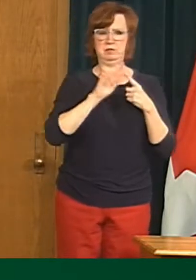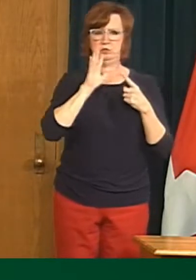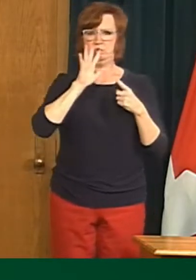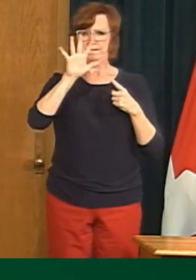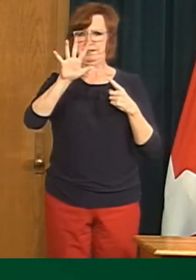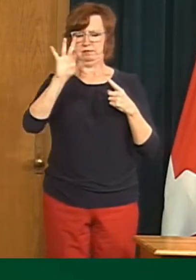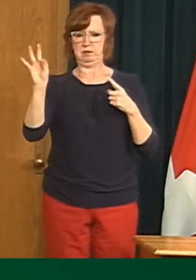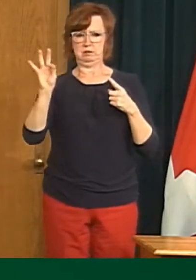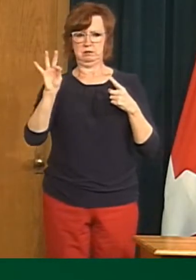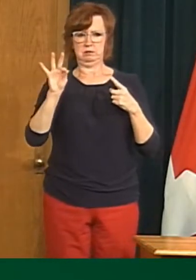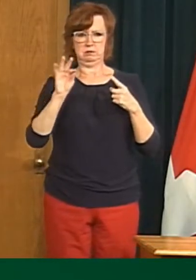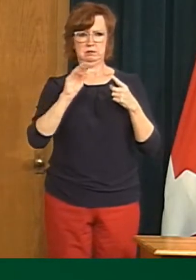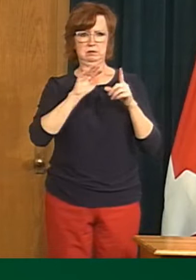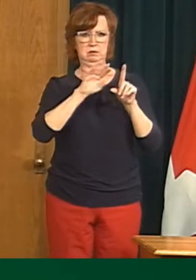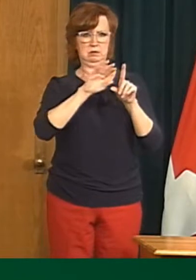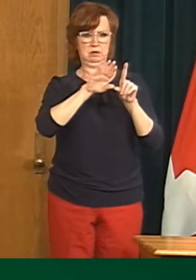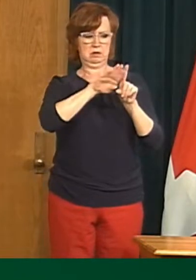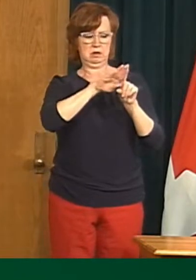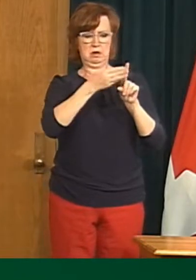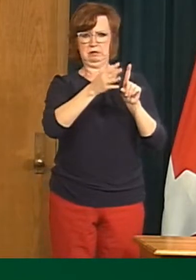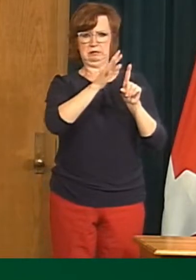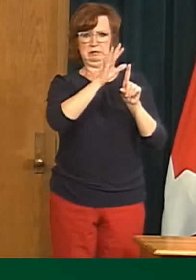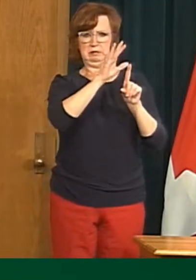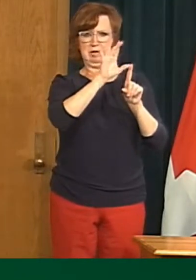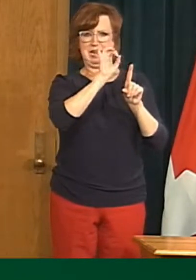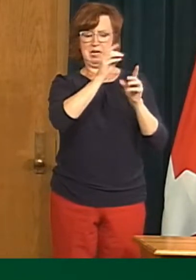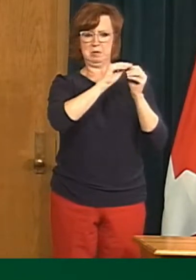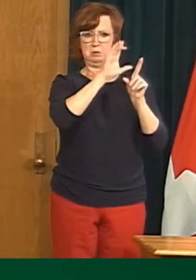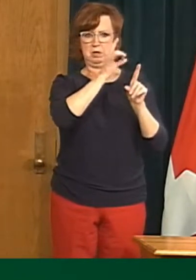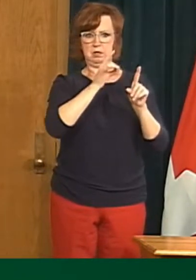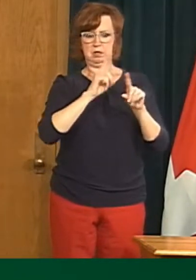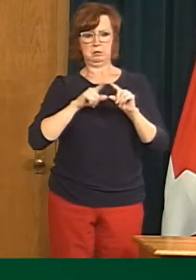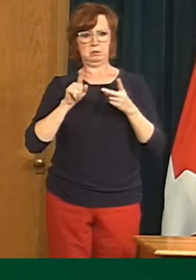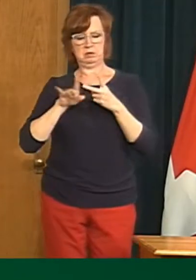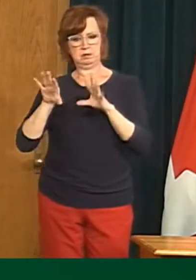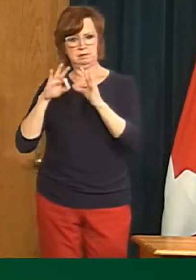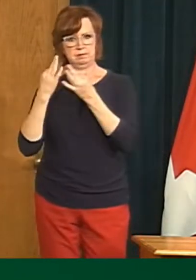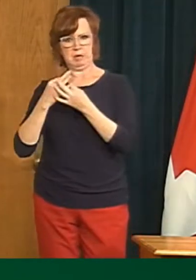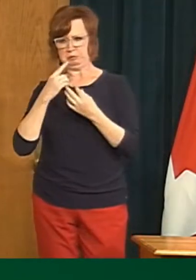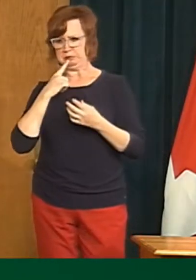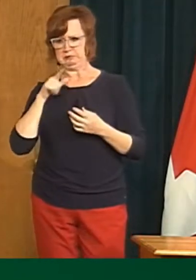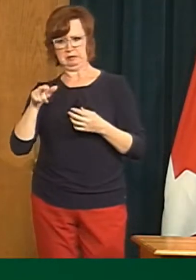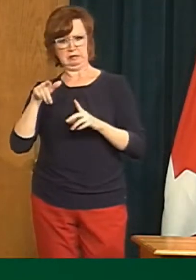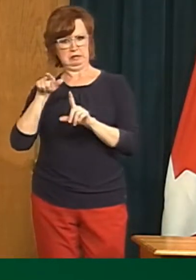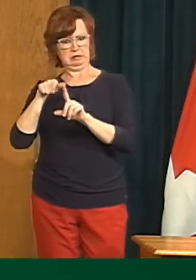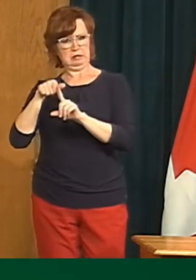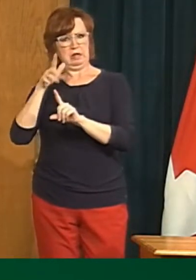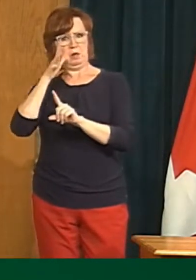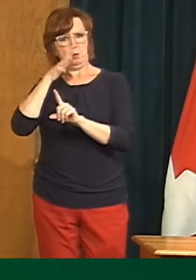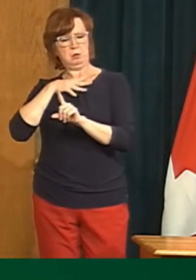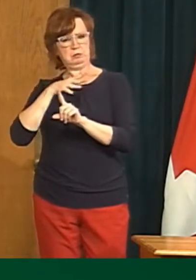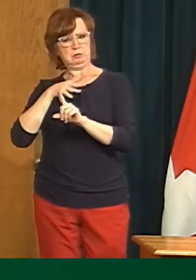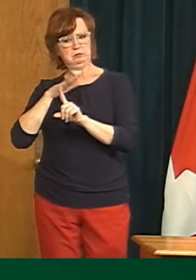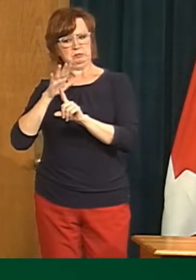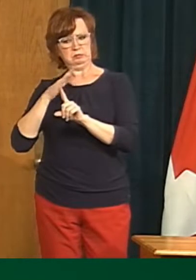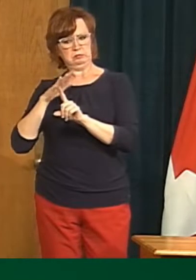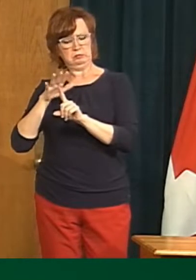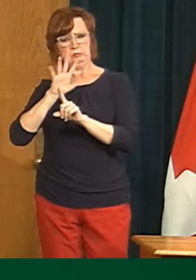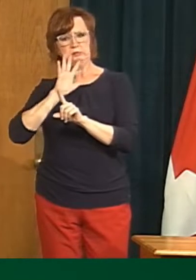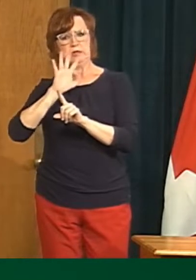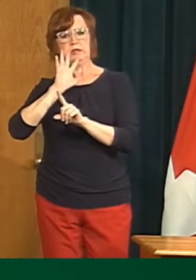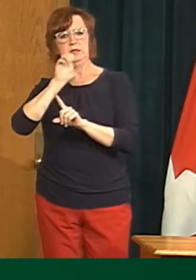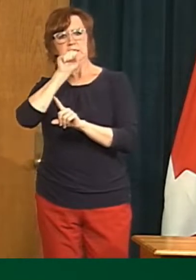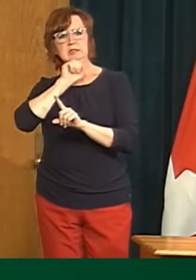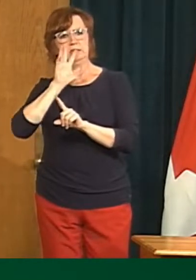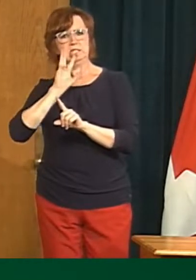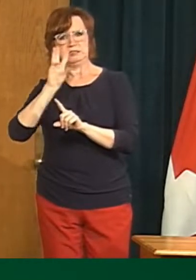But meanwhile, the family of this person is saying she was 64 years old. I just want to make sure we're all on the